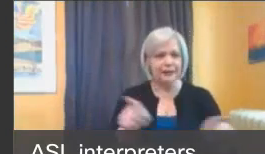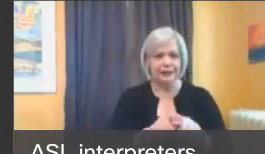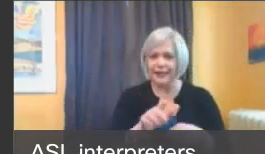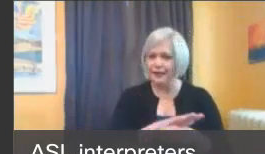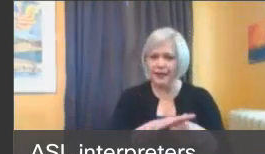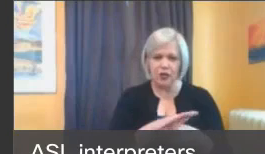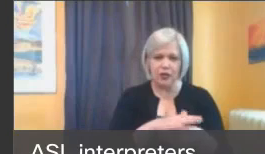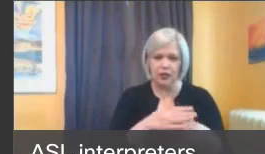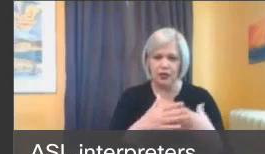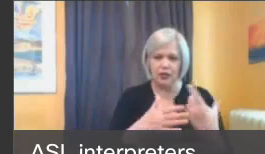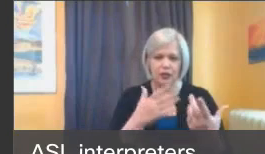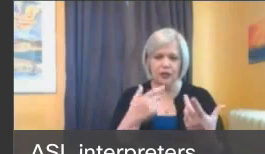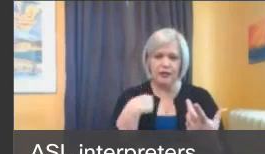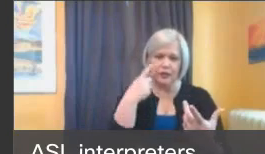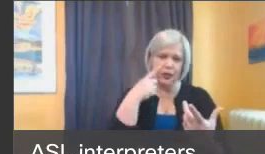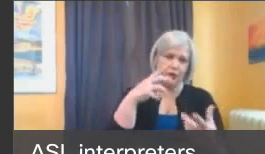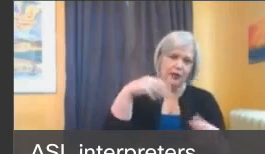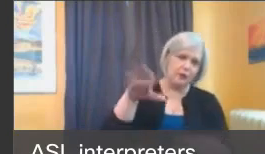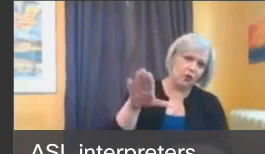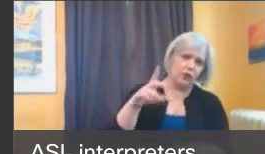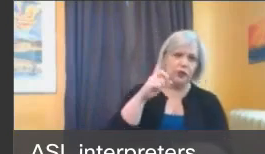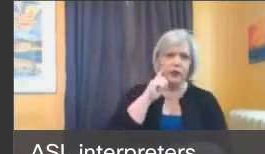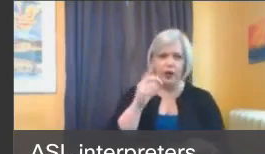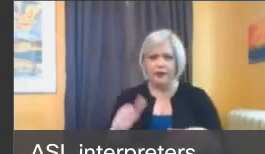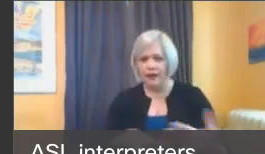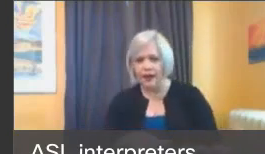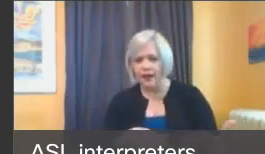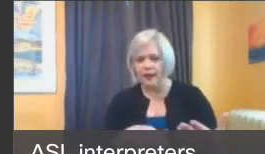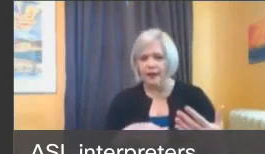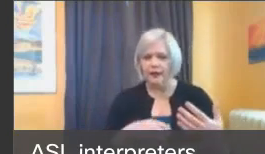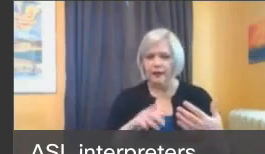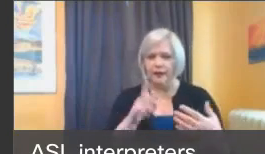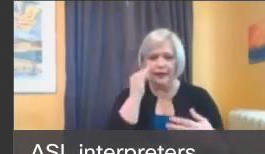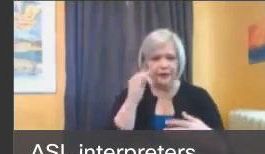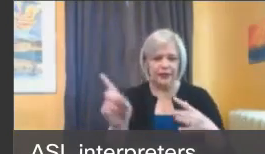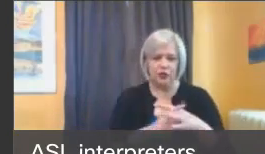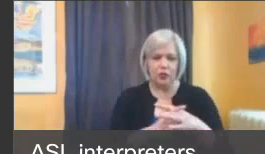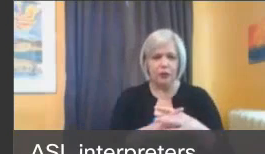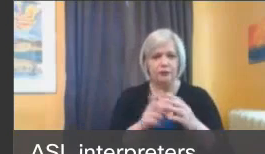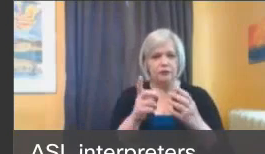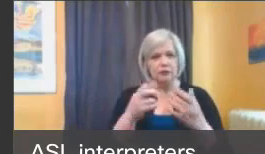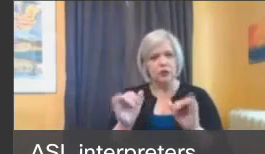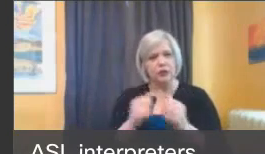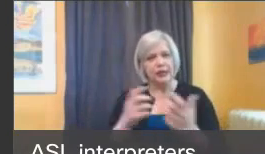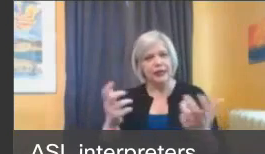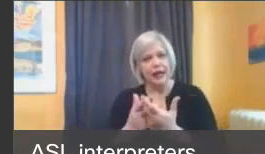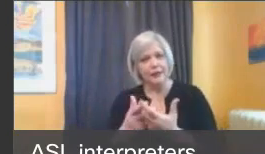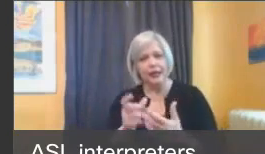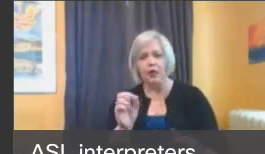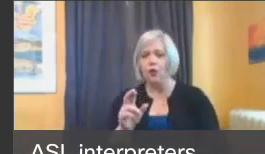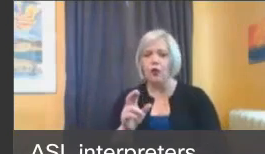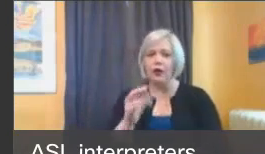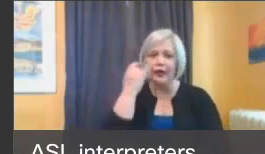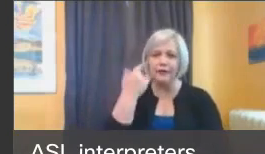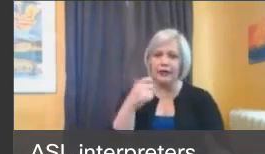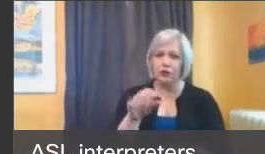be thought to have moved or thought to have died. And if they show up, you can still accommodate them. Or if they try